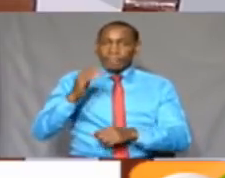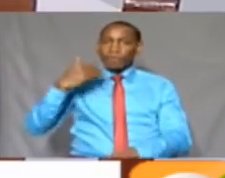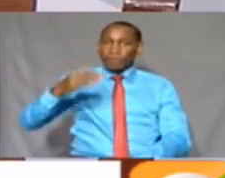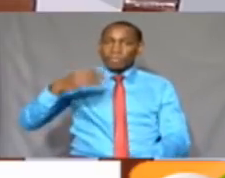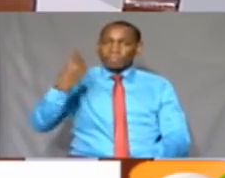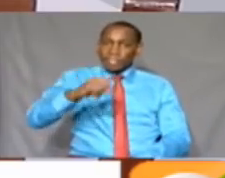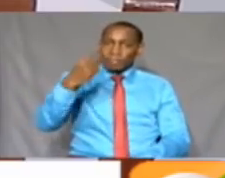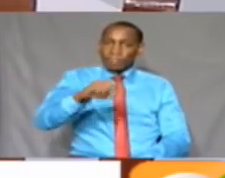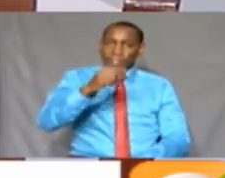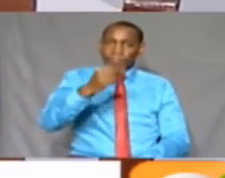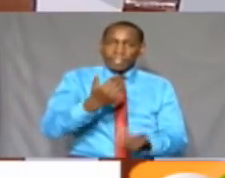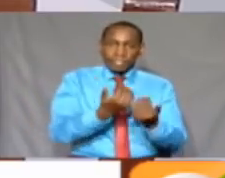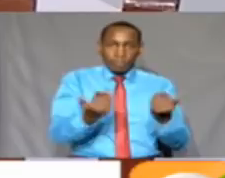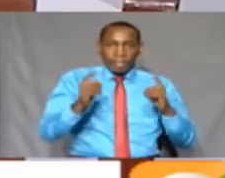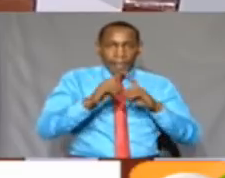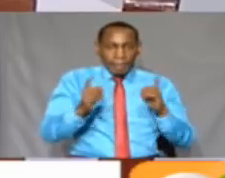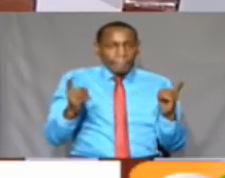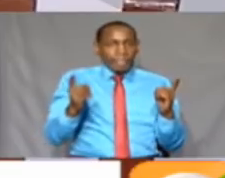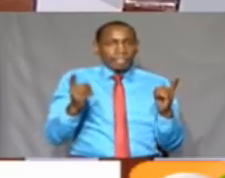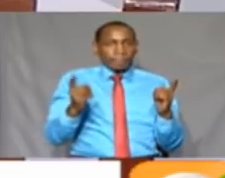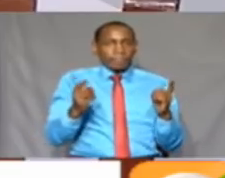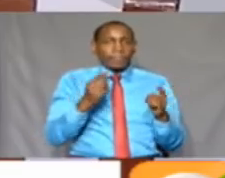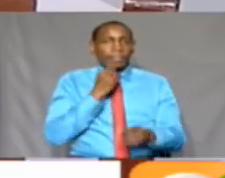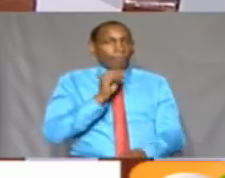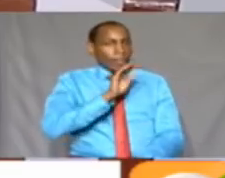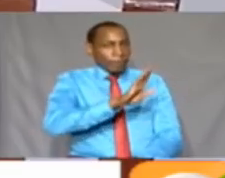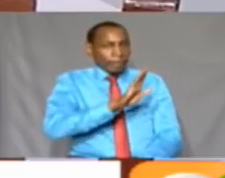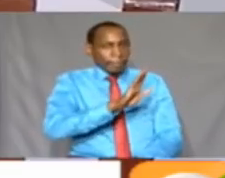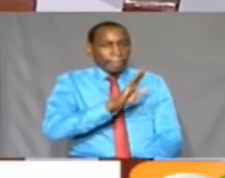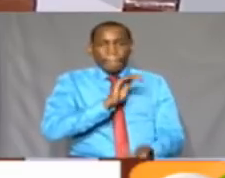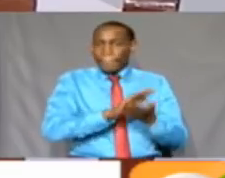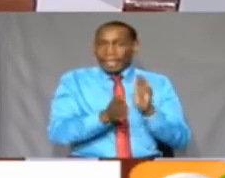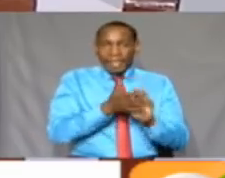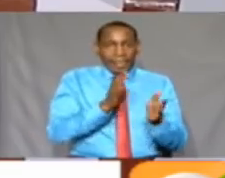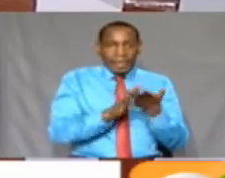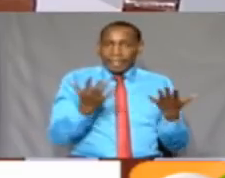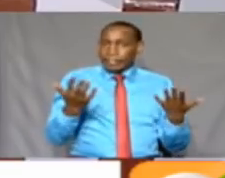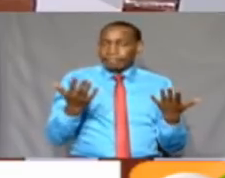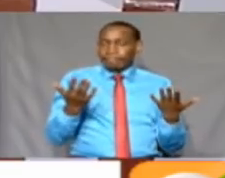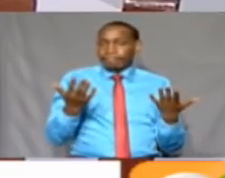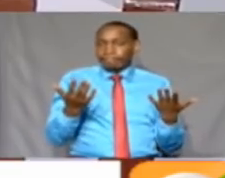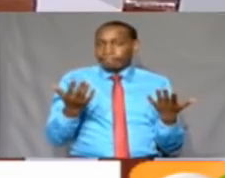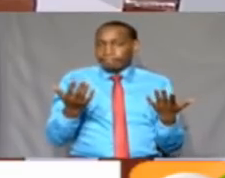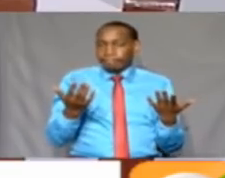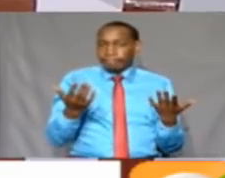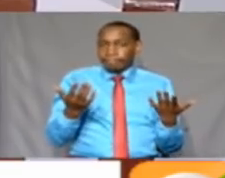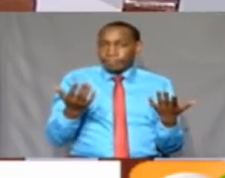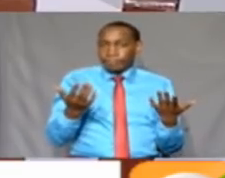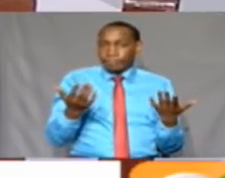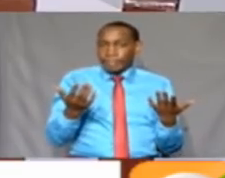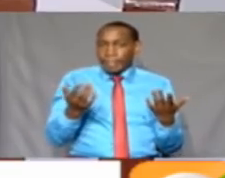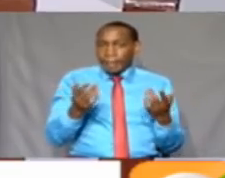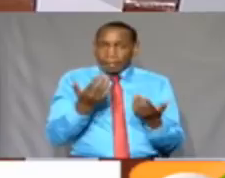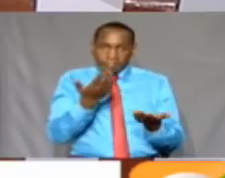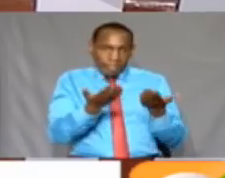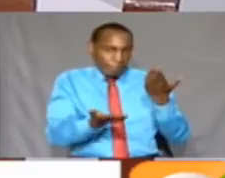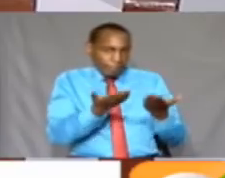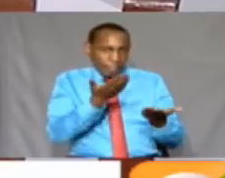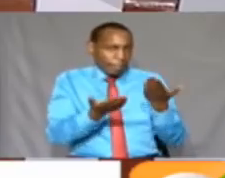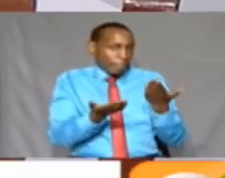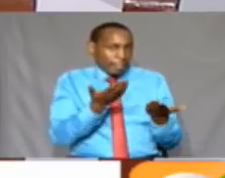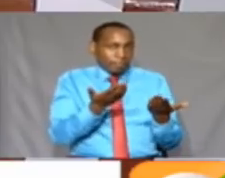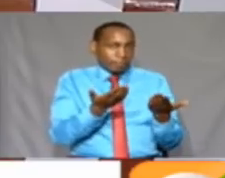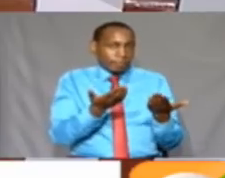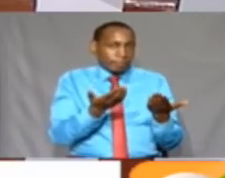kid. But you are coming to this kid who has no, apparently, let's say no, but appears like it